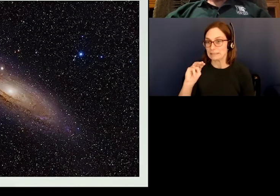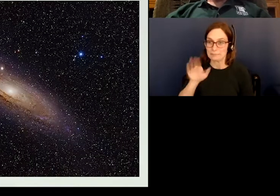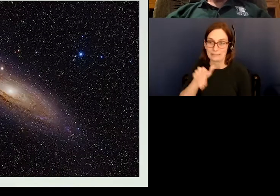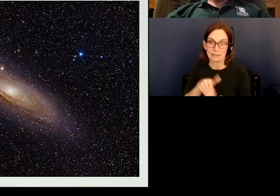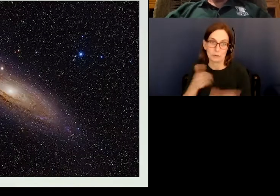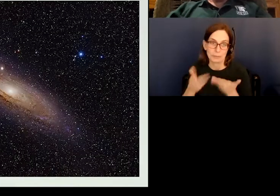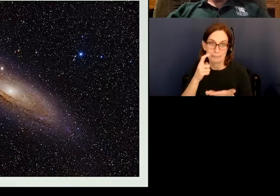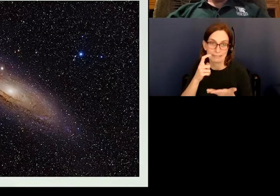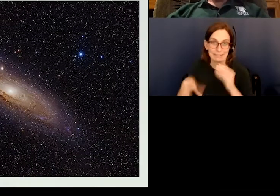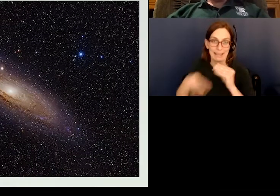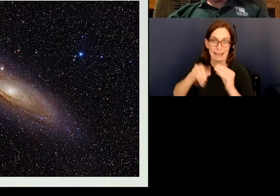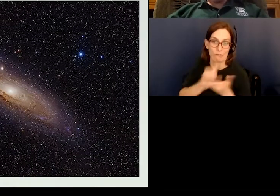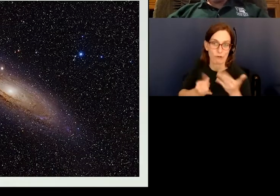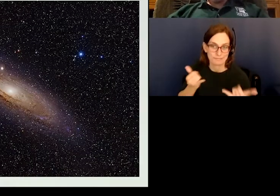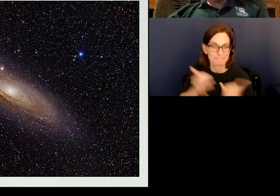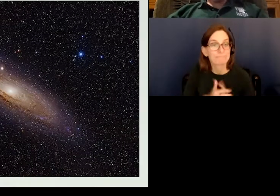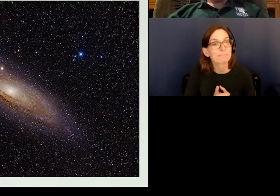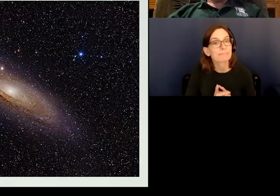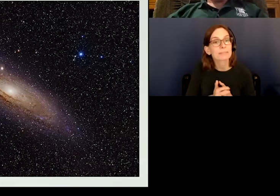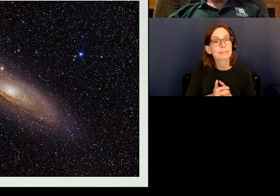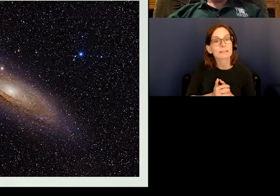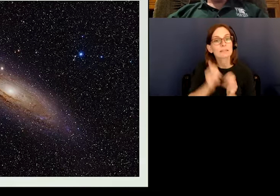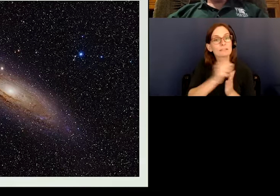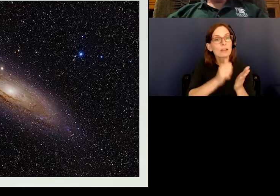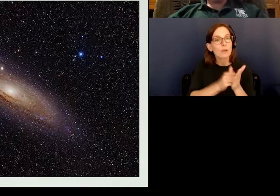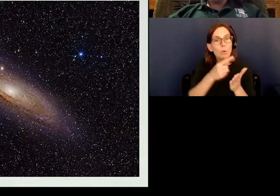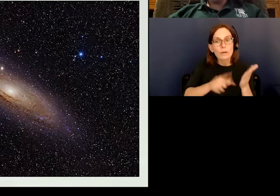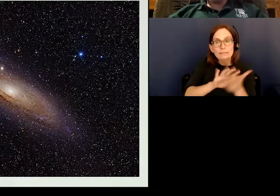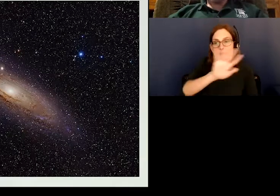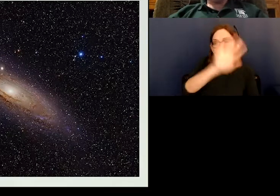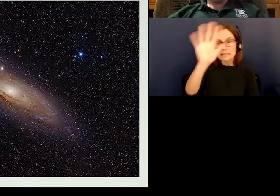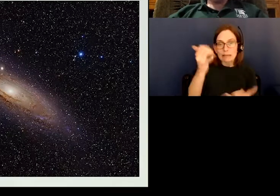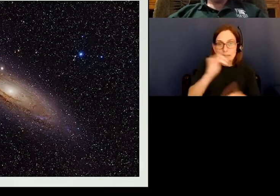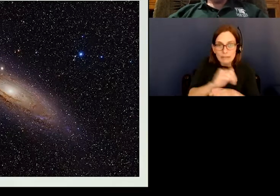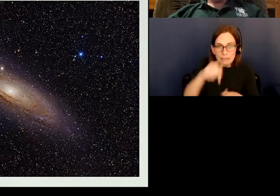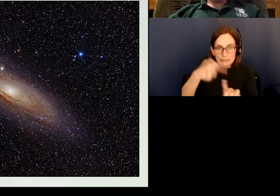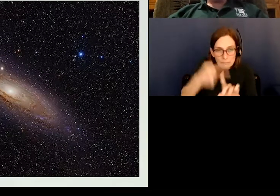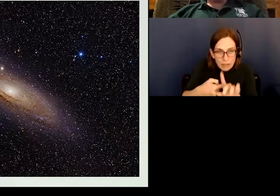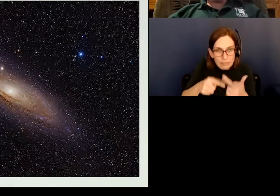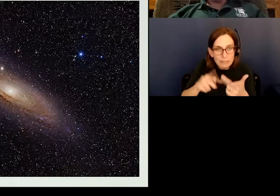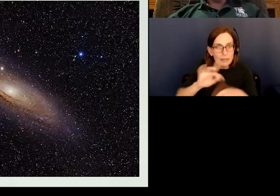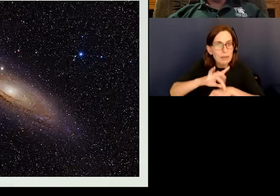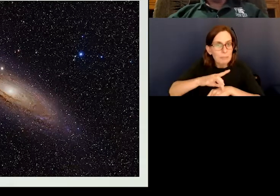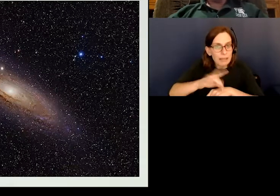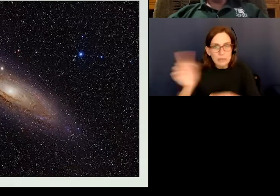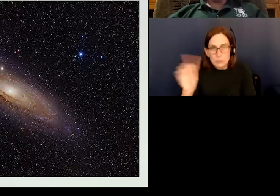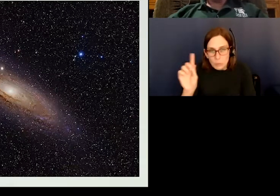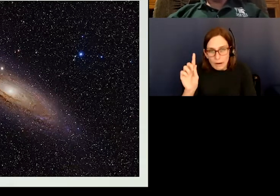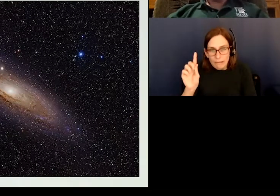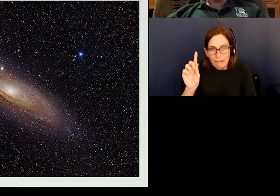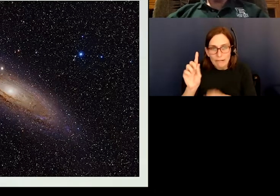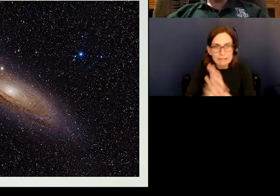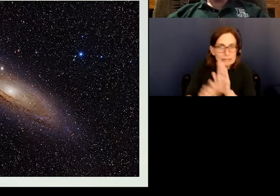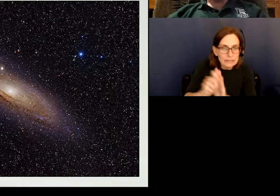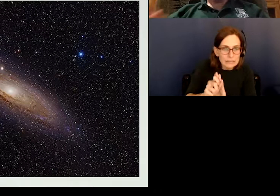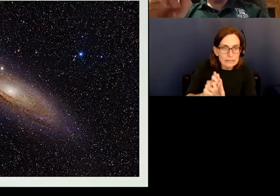The agenda is what's out in the sky tonight and this month, planets, where they are, seasonal patterns, fall constellations,